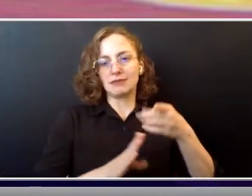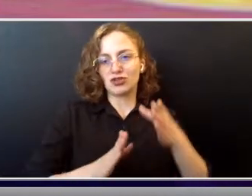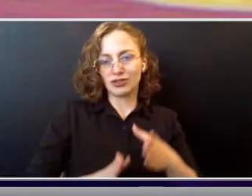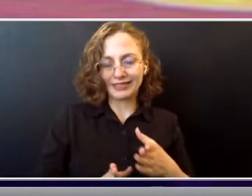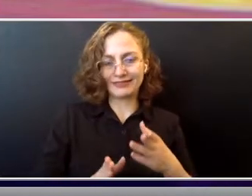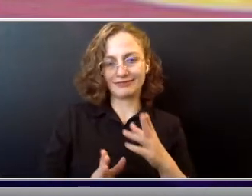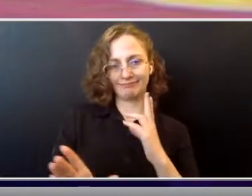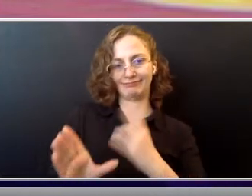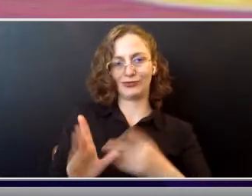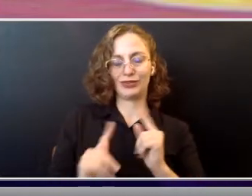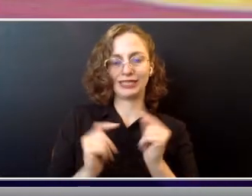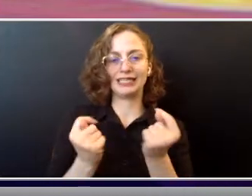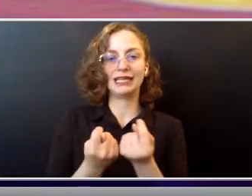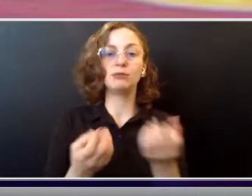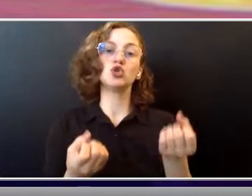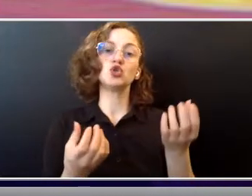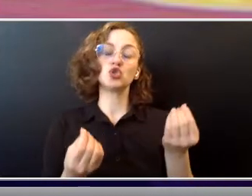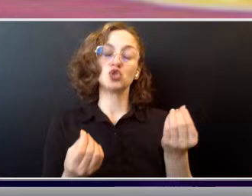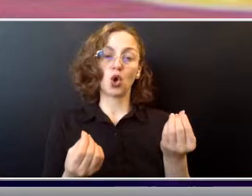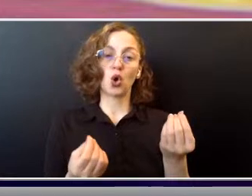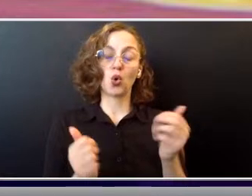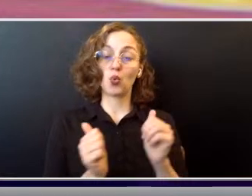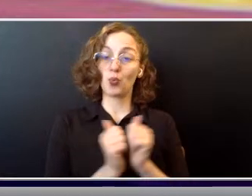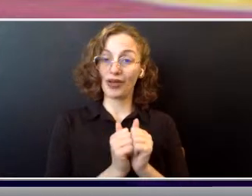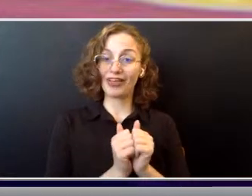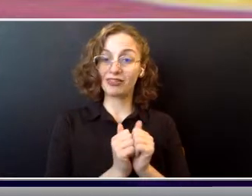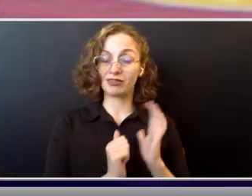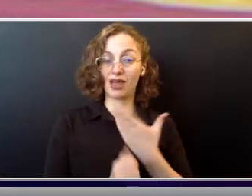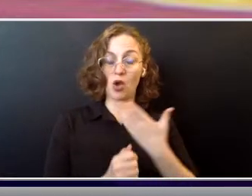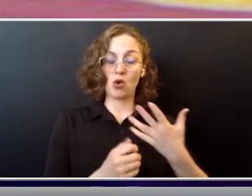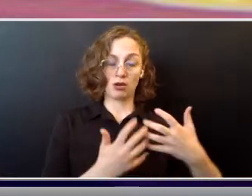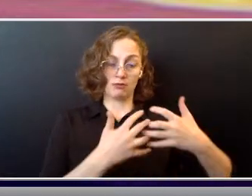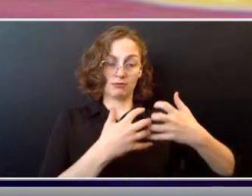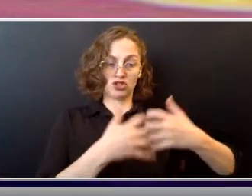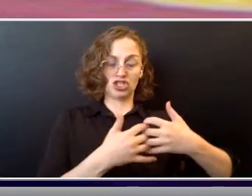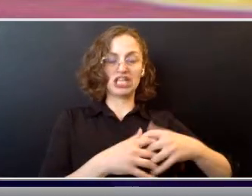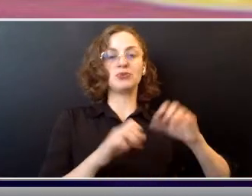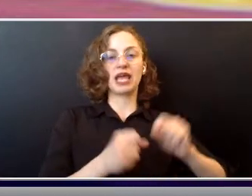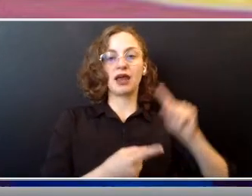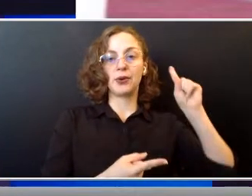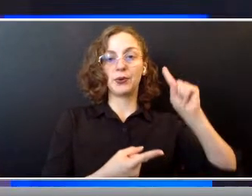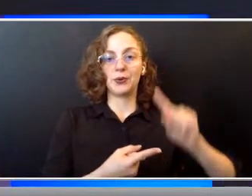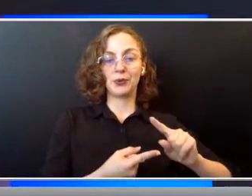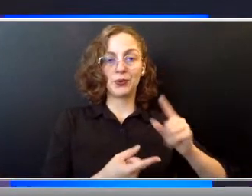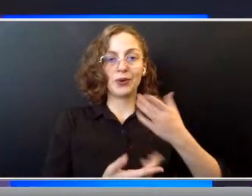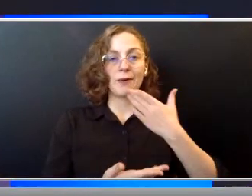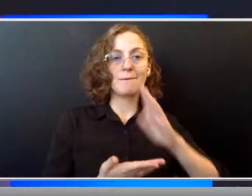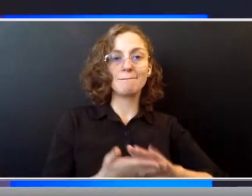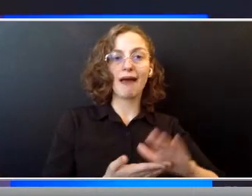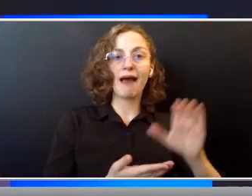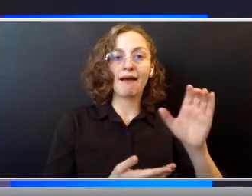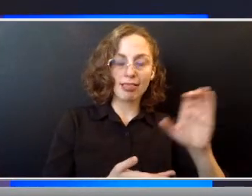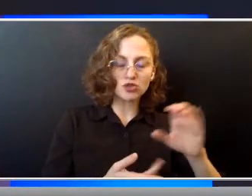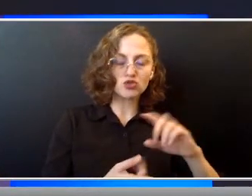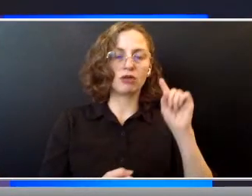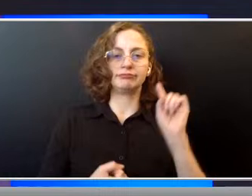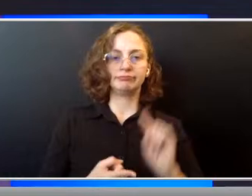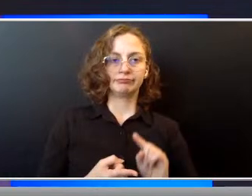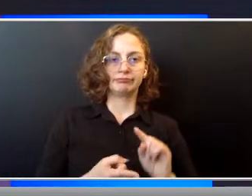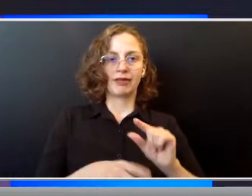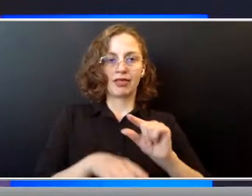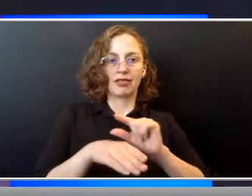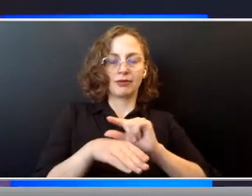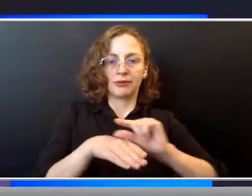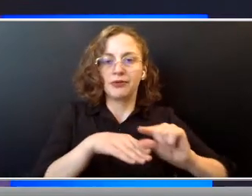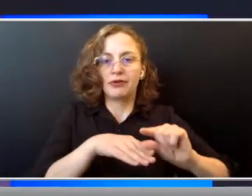these machines, lowers the bad cholesterol from the plaque, stabilizes the disease as best we can. We don't guarantee immortality, unfortunately.